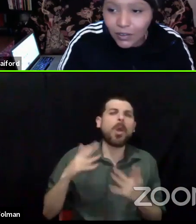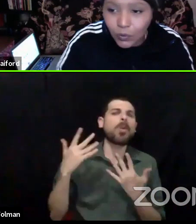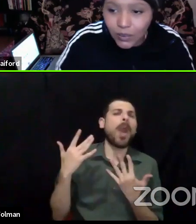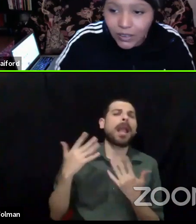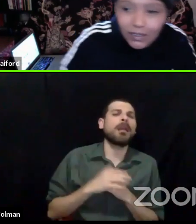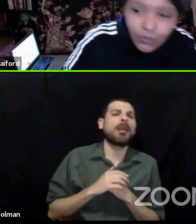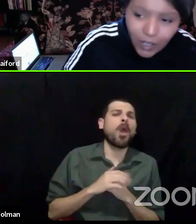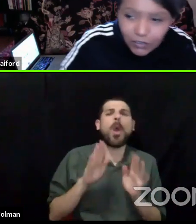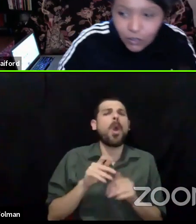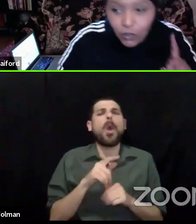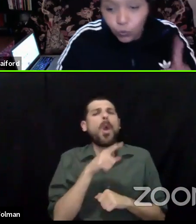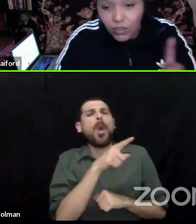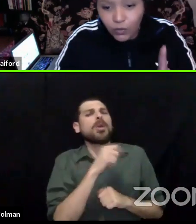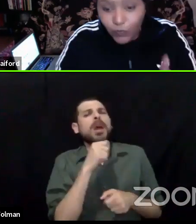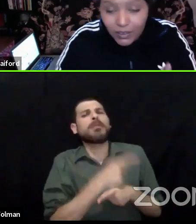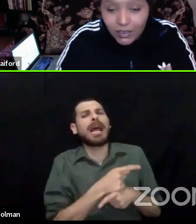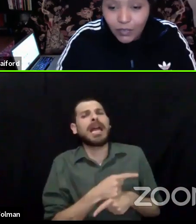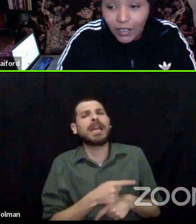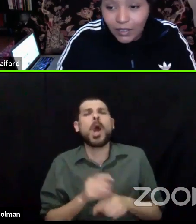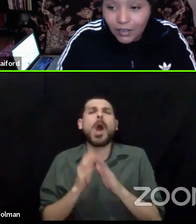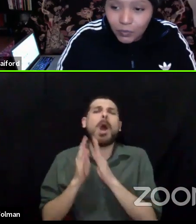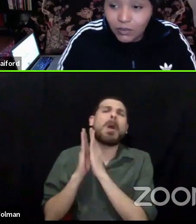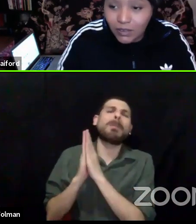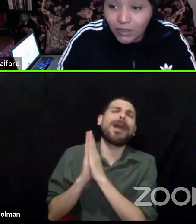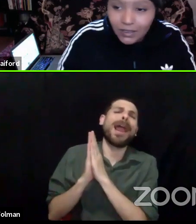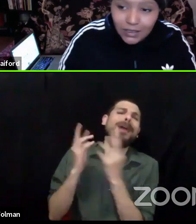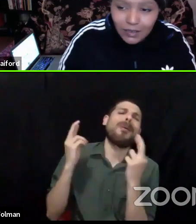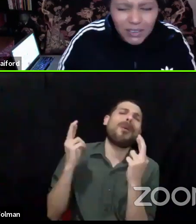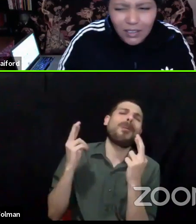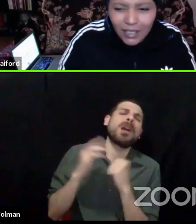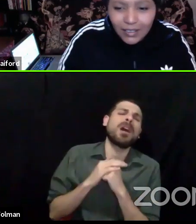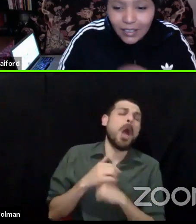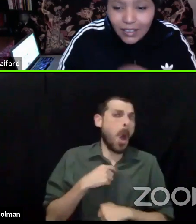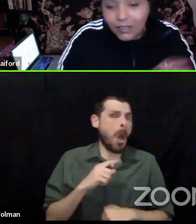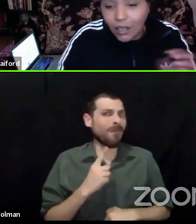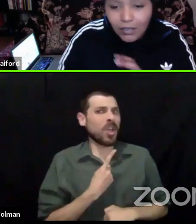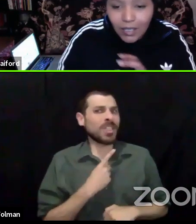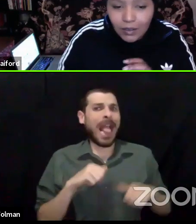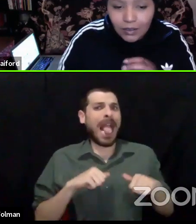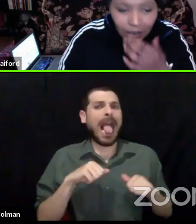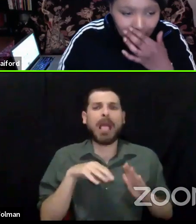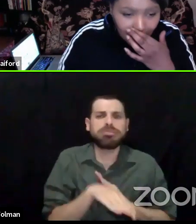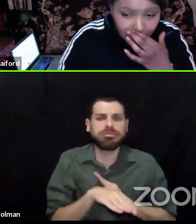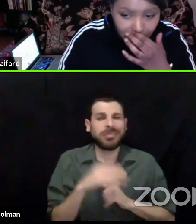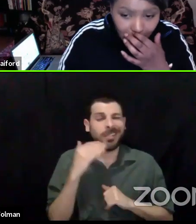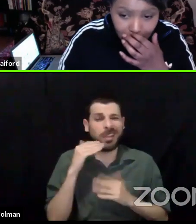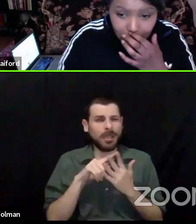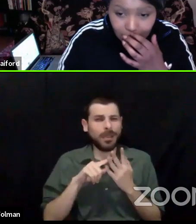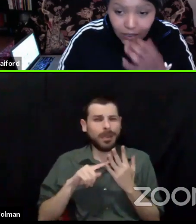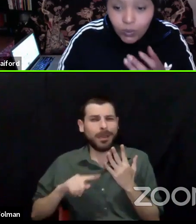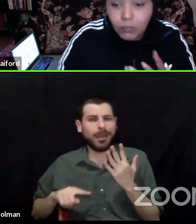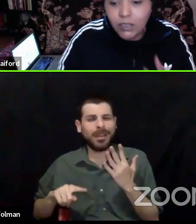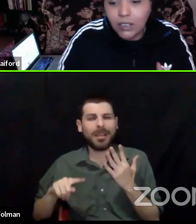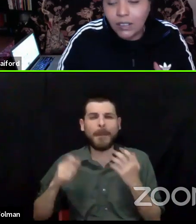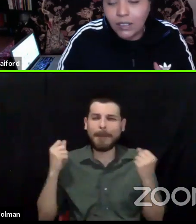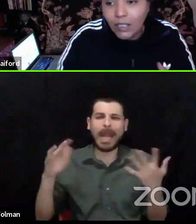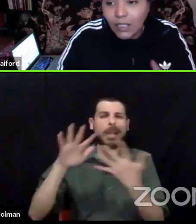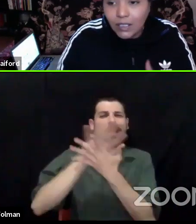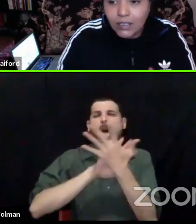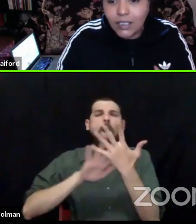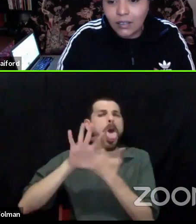it, or we're getting involved, or we're the first of our community to step. You know, like it's all that bureaucracy that we